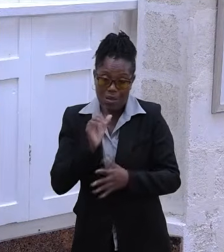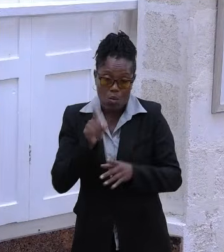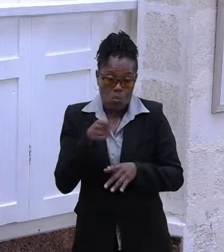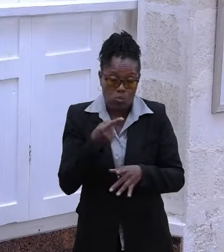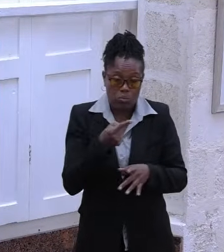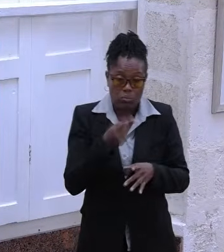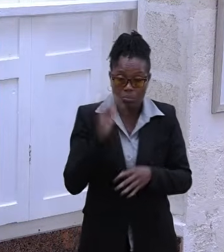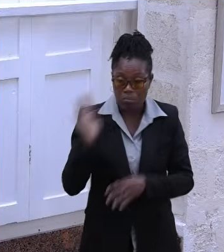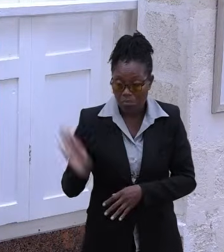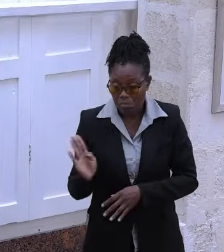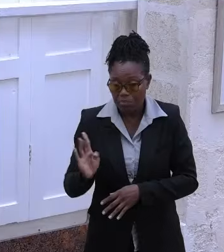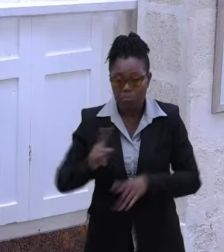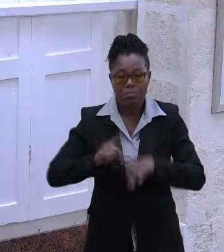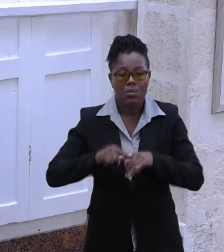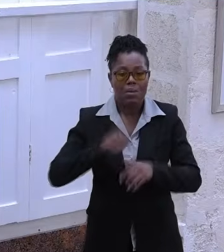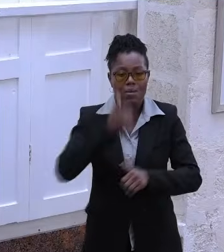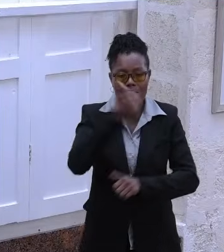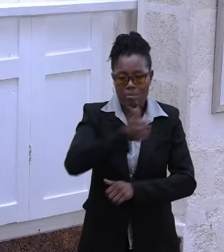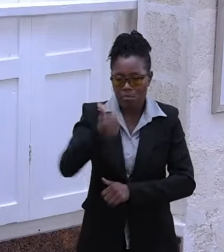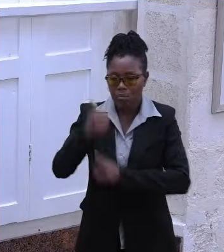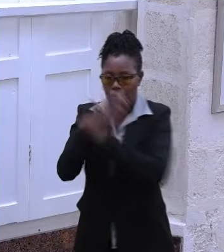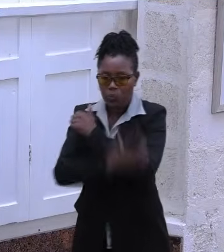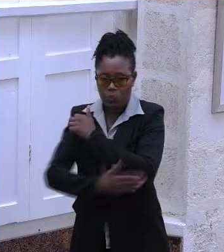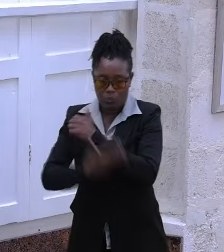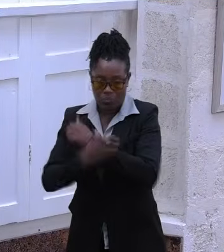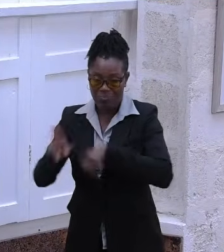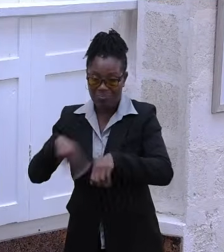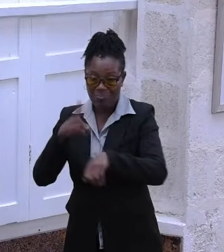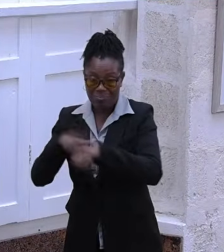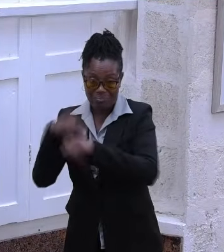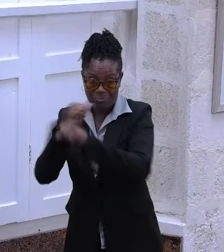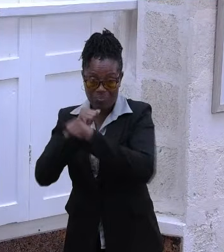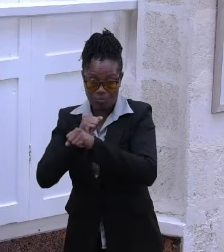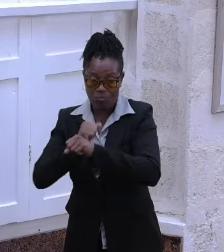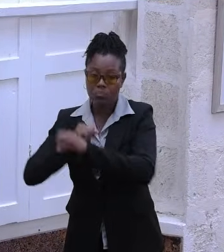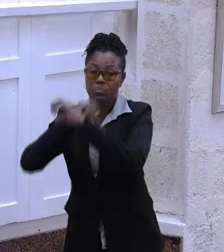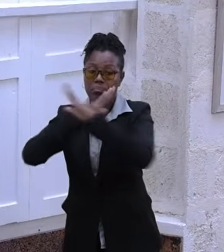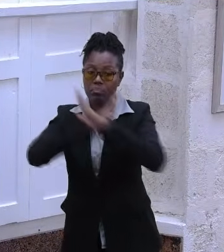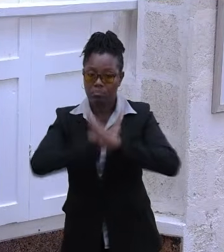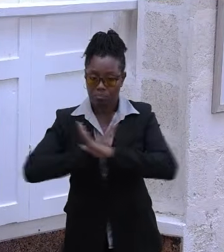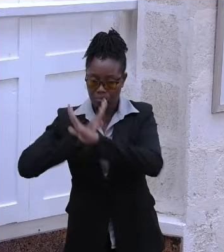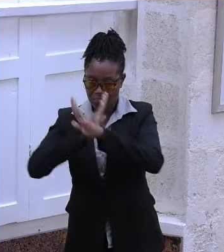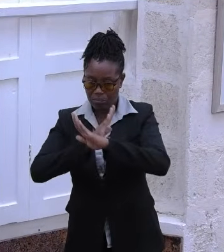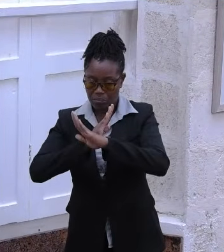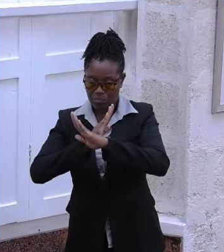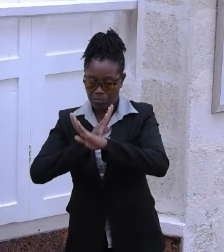country protects its national security and guards it jealously.